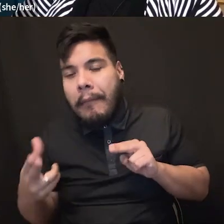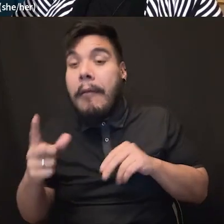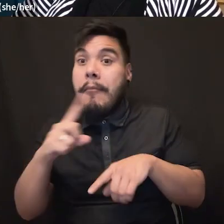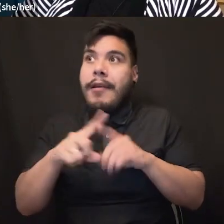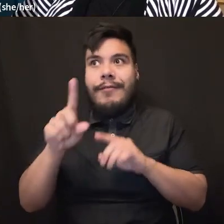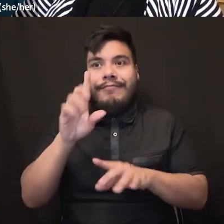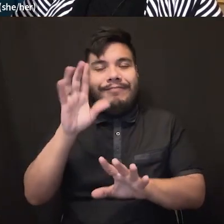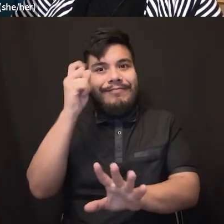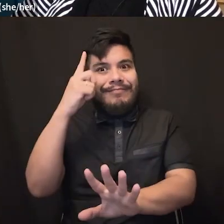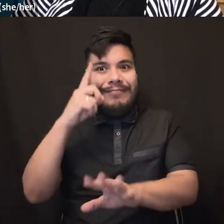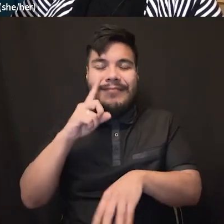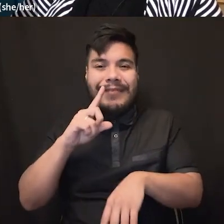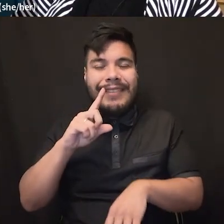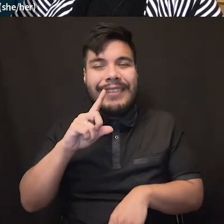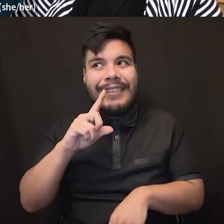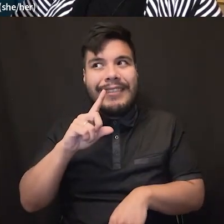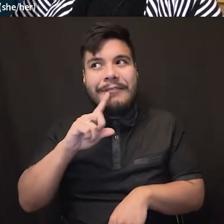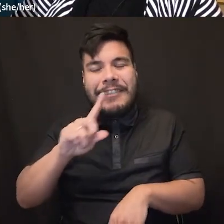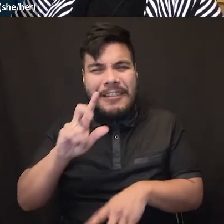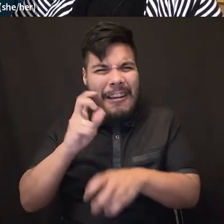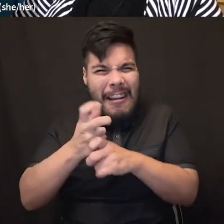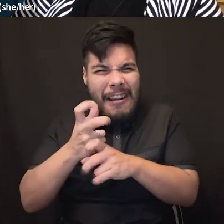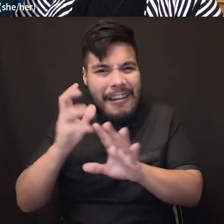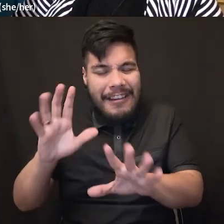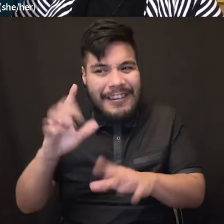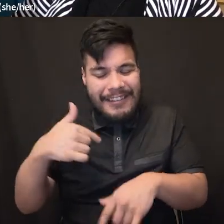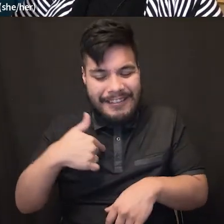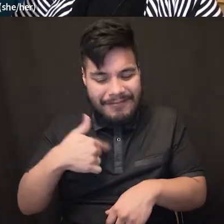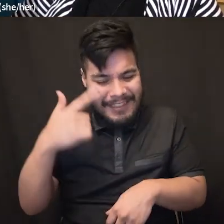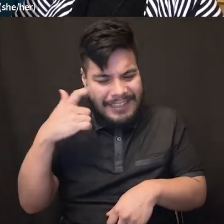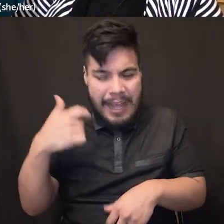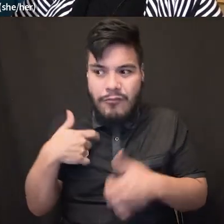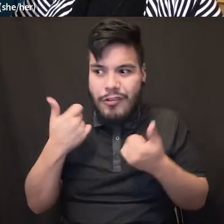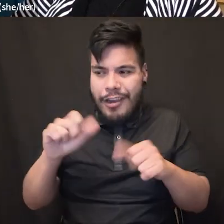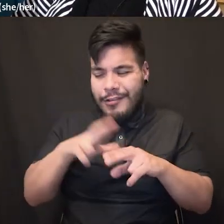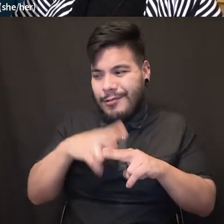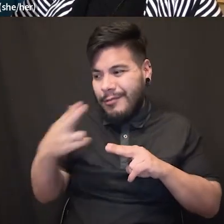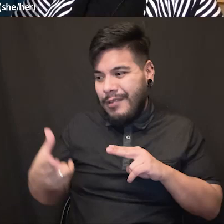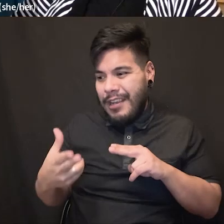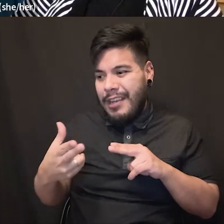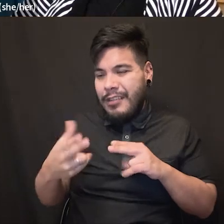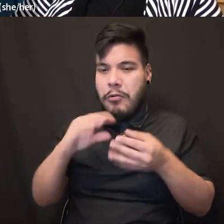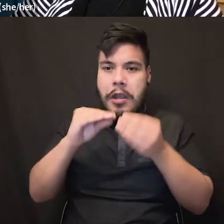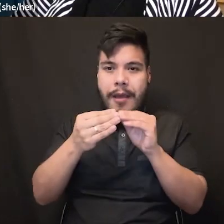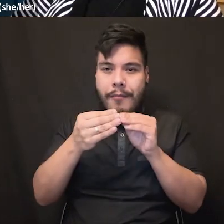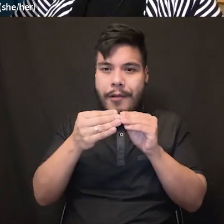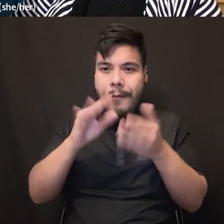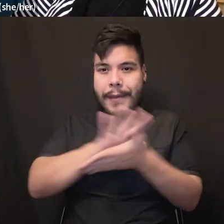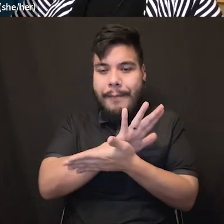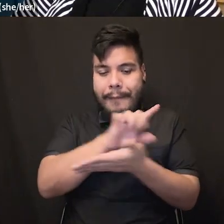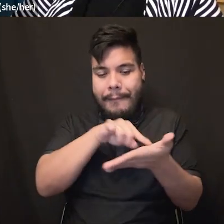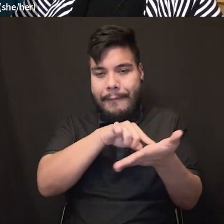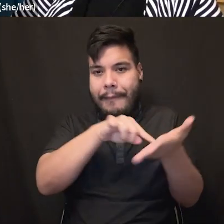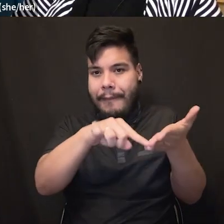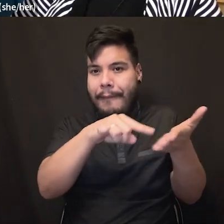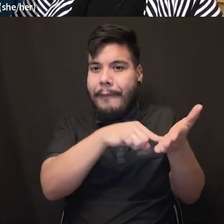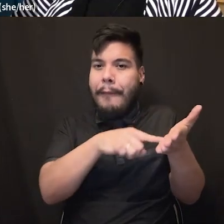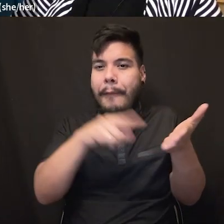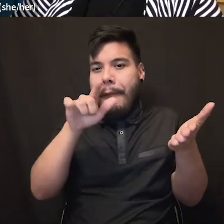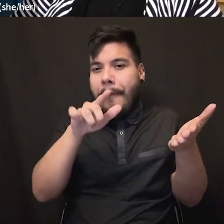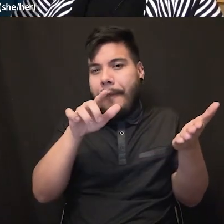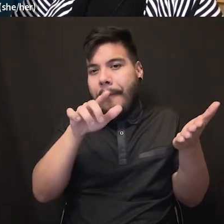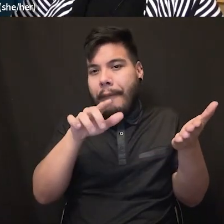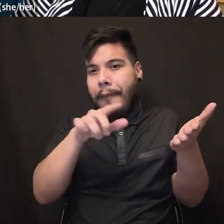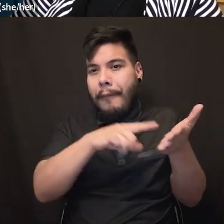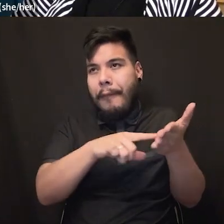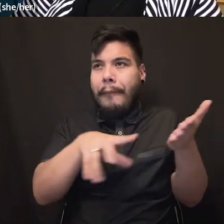literally it's hard for me sometimes because like literally I'm trying to lose weight so that a number on a piece of paper is low enough so a doctor doesn't